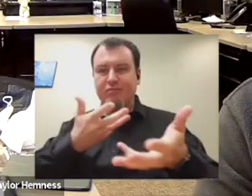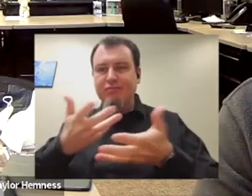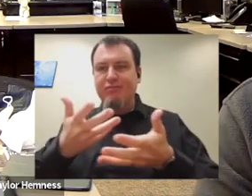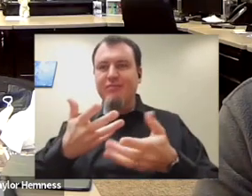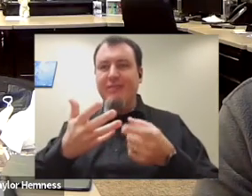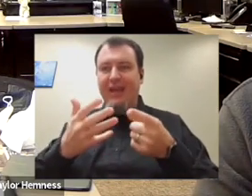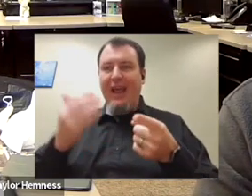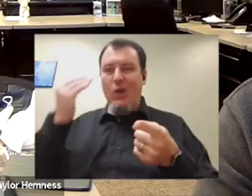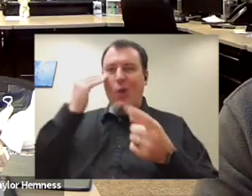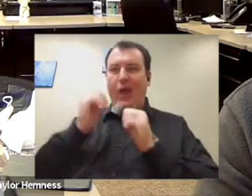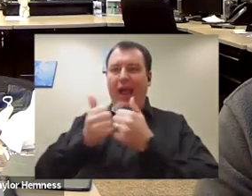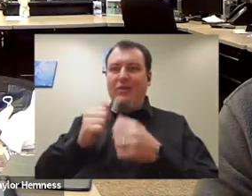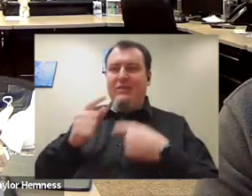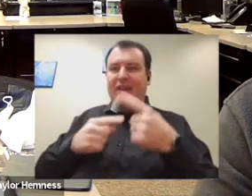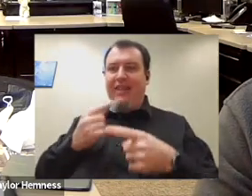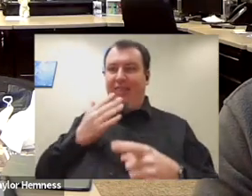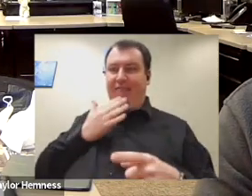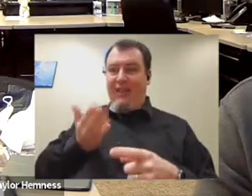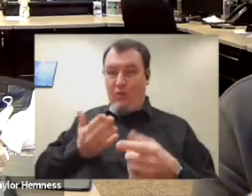this conversation.